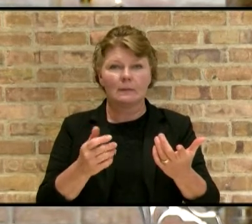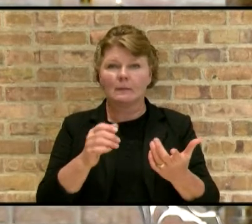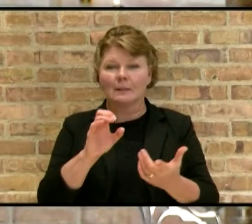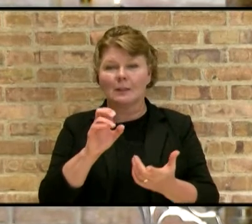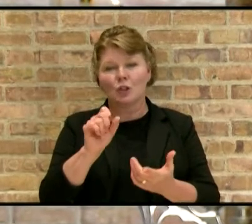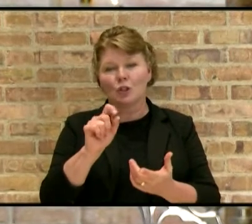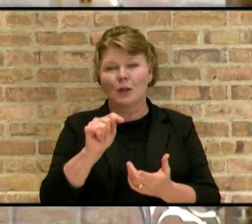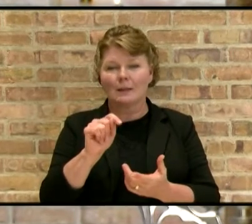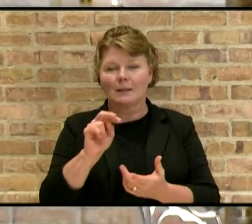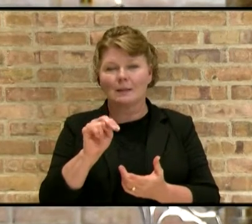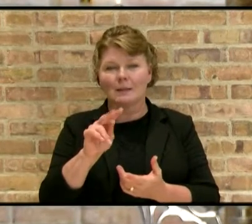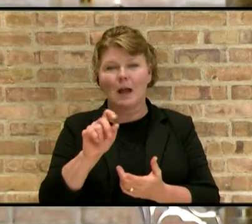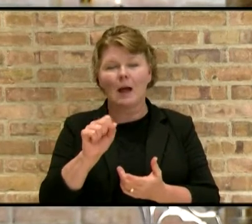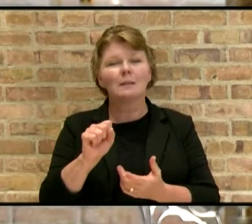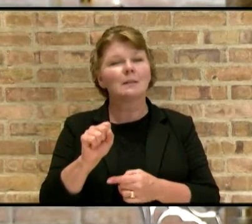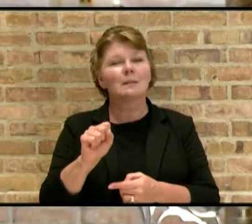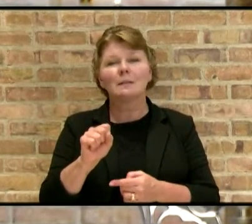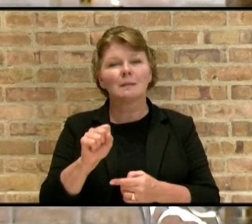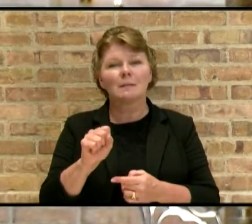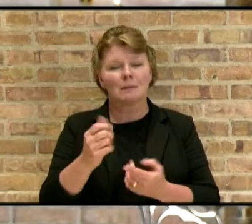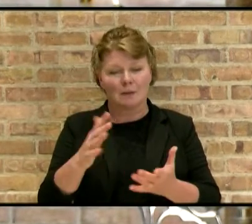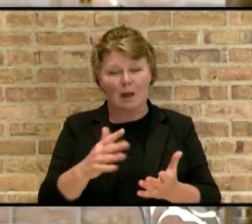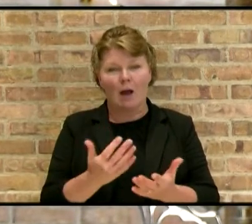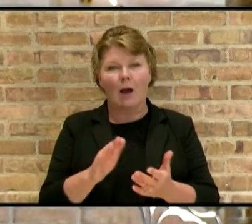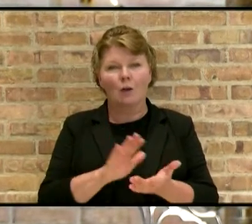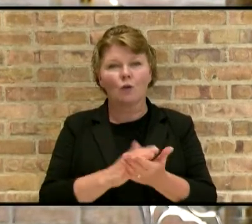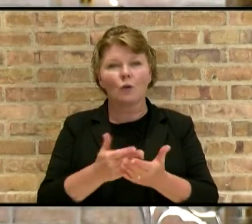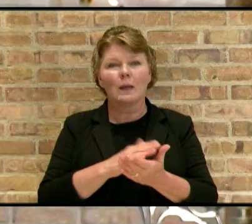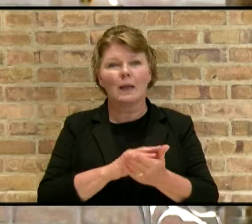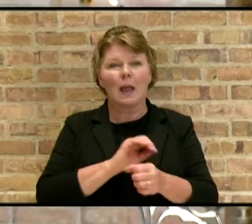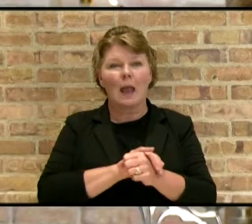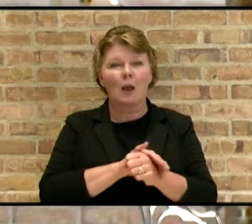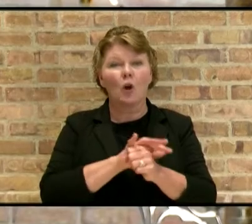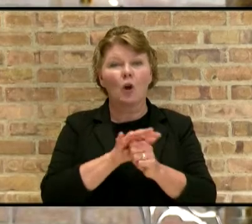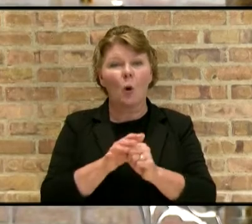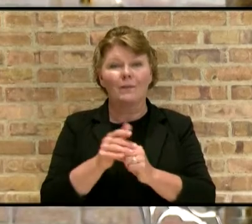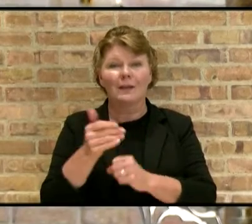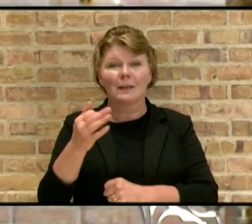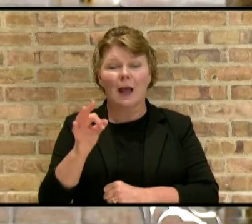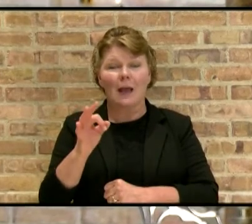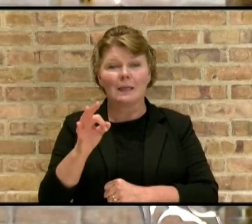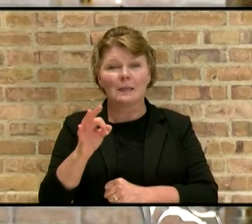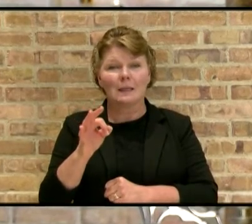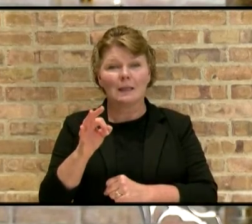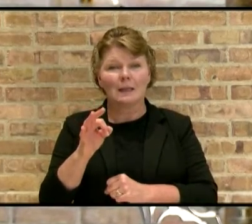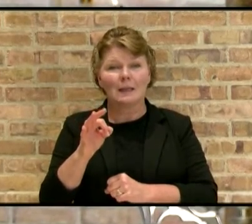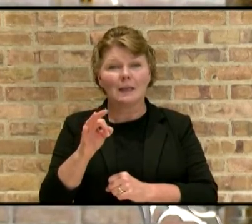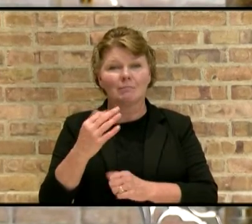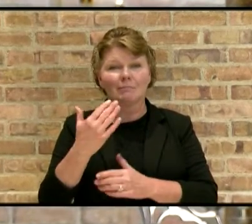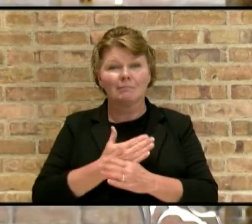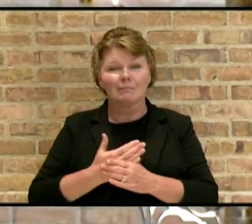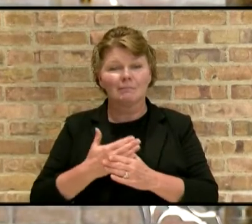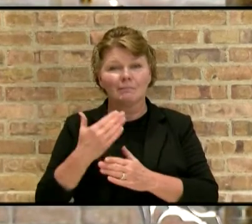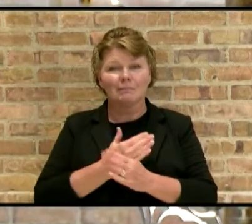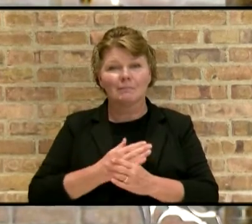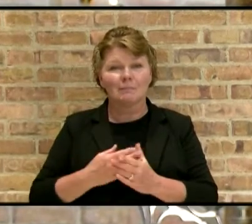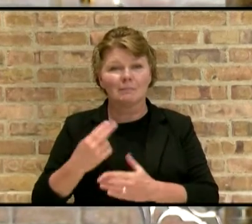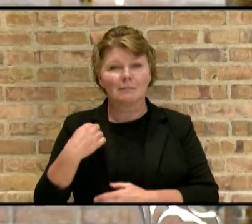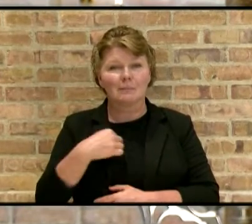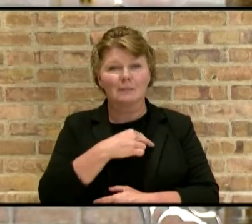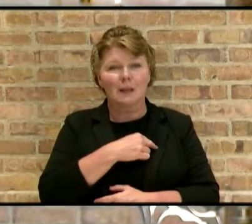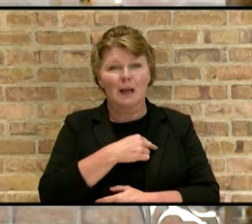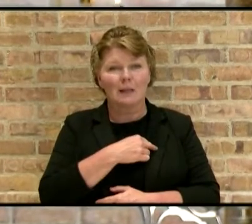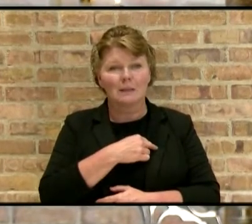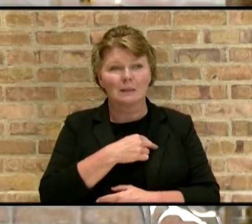open fire, and COVID-19 has nipped at our noses. We're on the other side of Christmas, so now